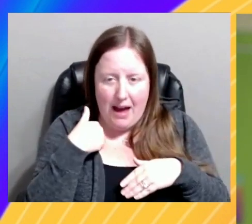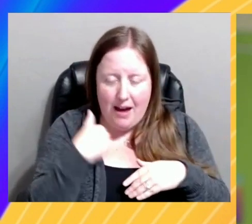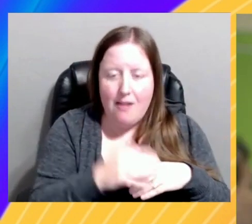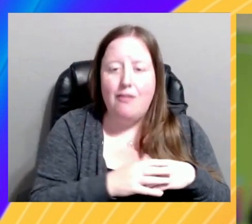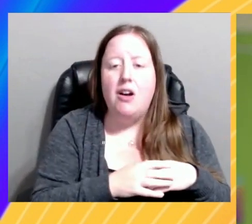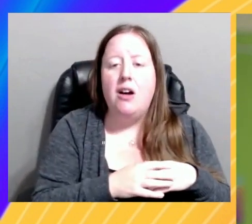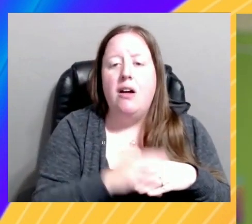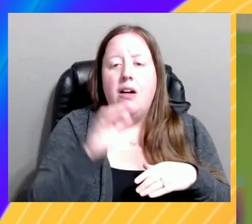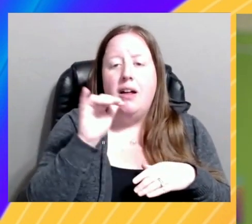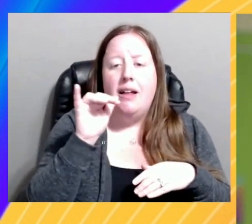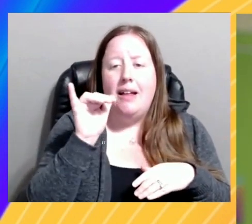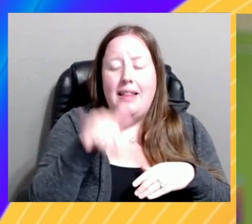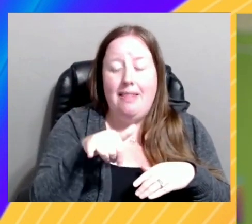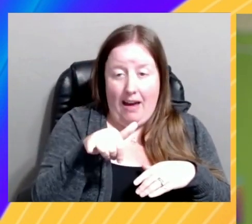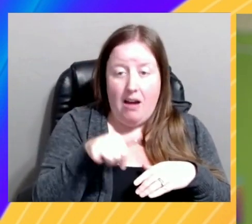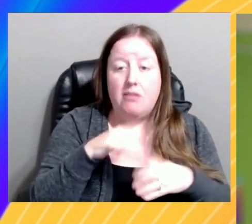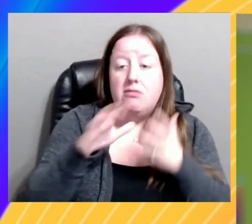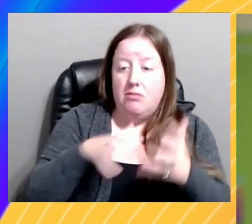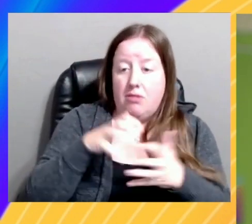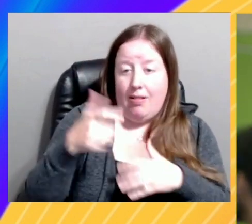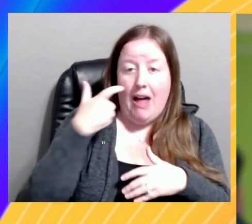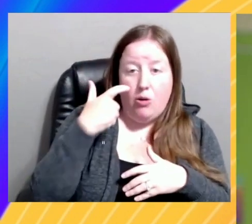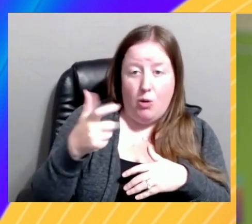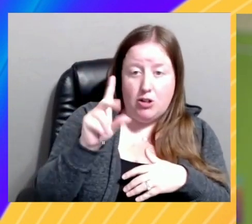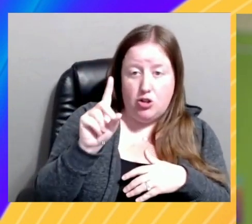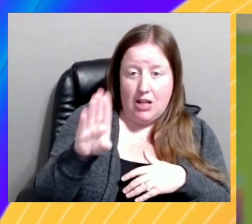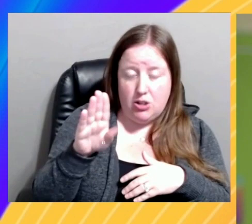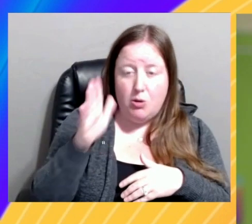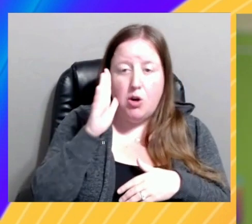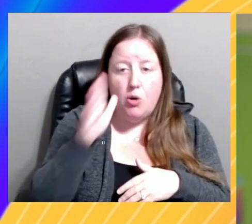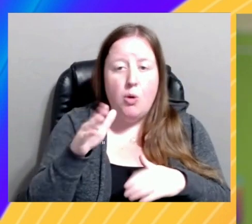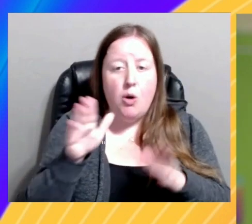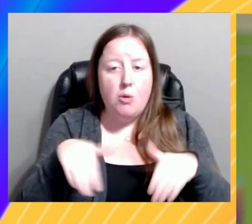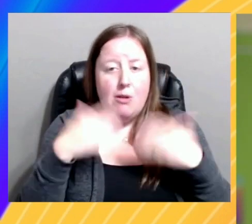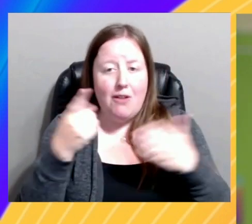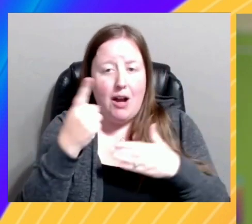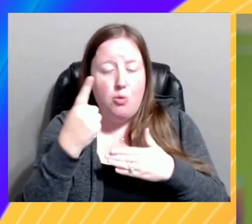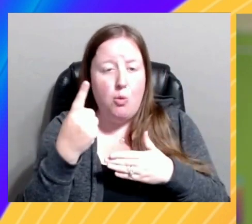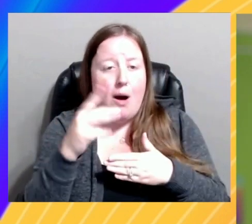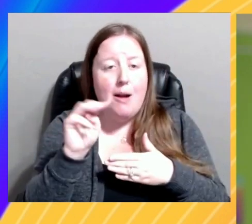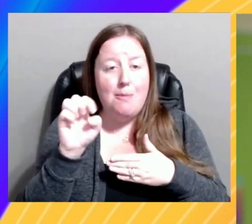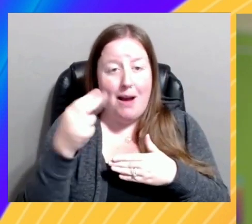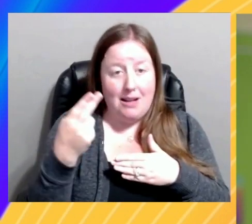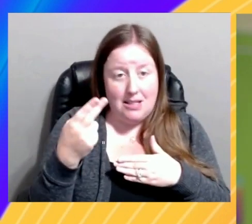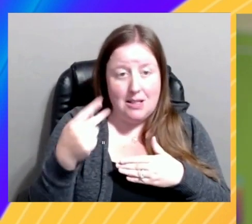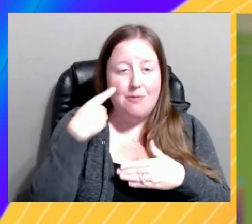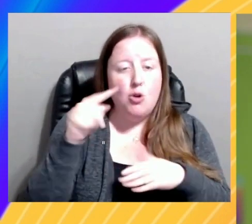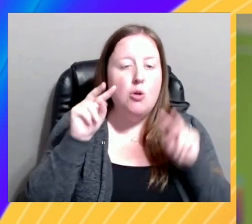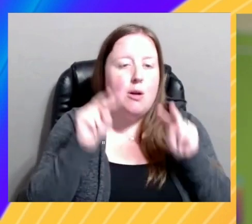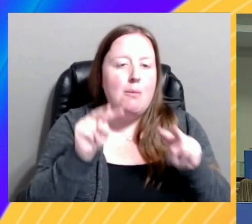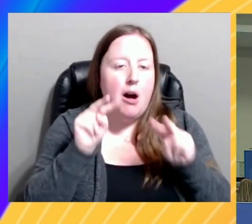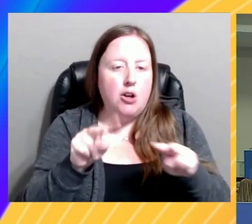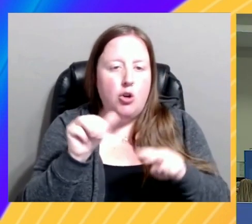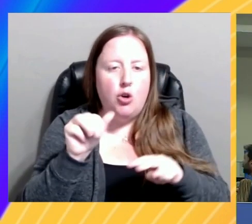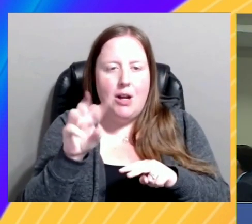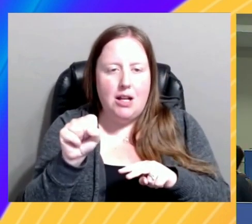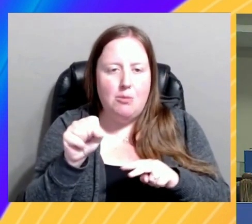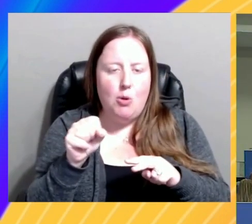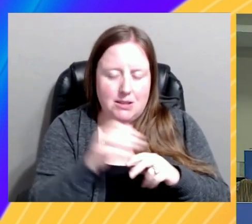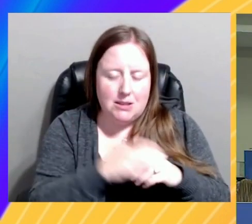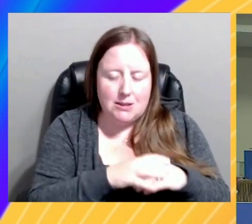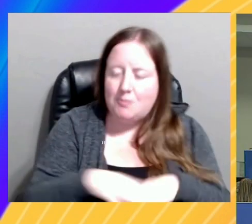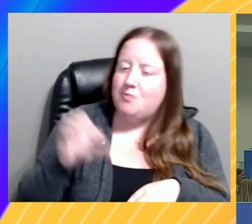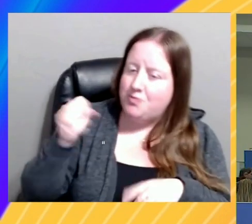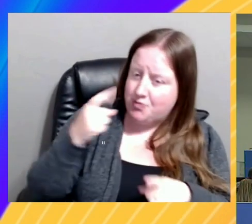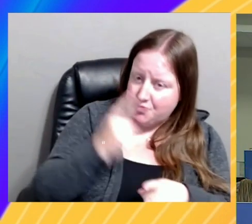This is where CloudWatch Dashboards provides one of the mechanisms for you to monitor your AWS resources. Yeah, when we were beginning to learn